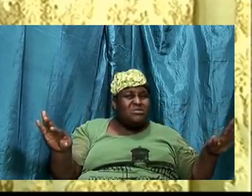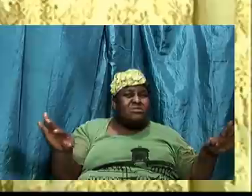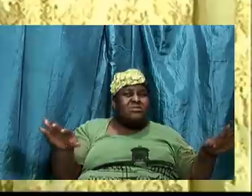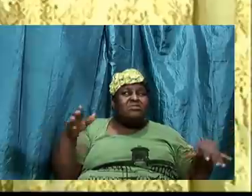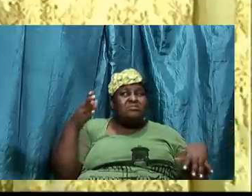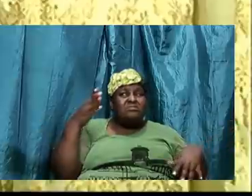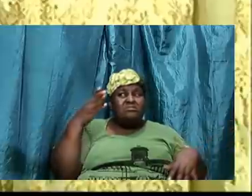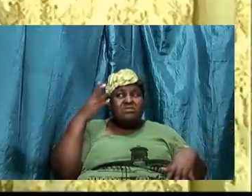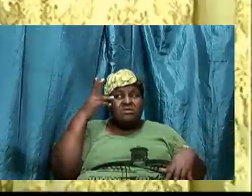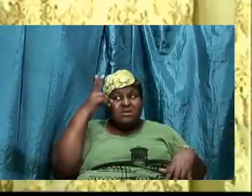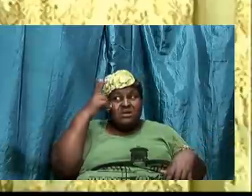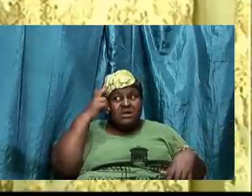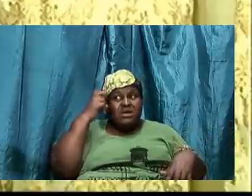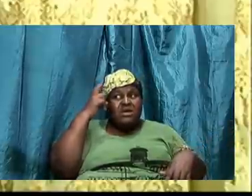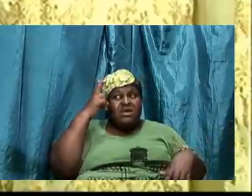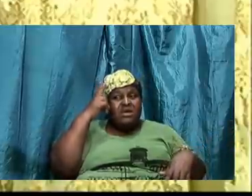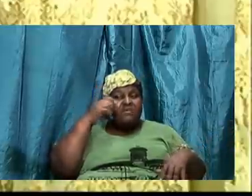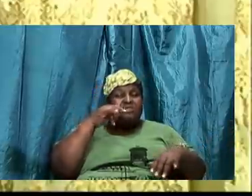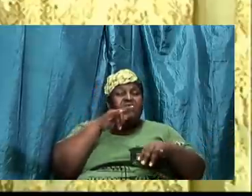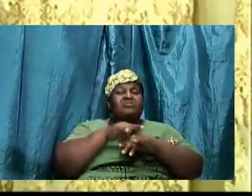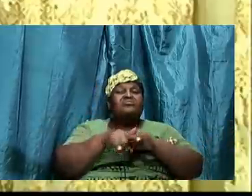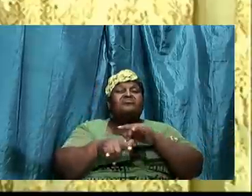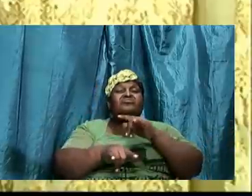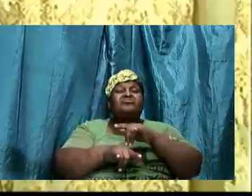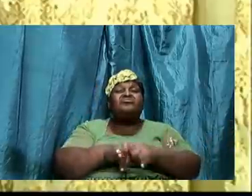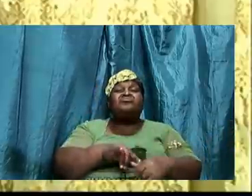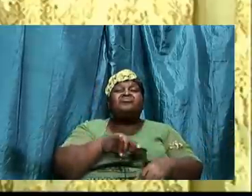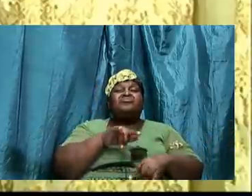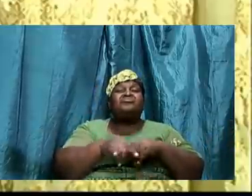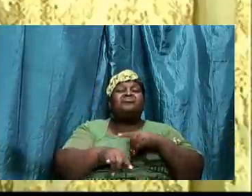they fell.